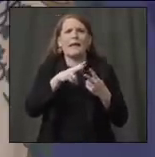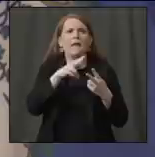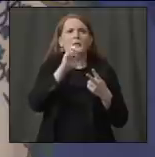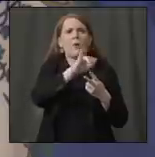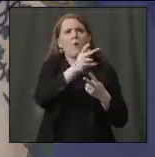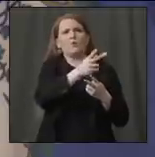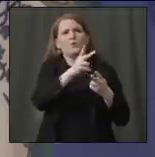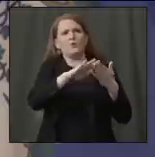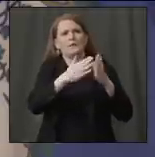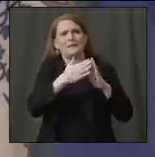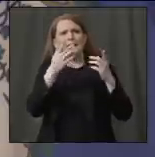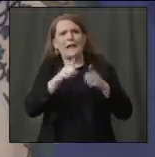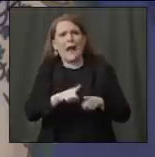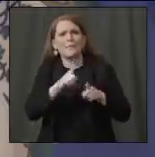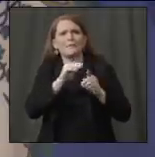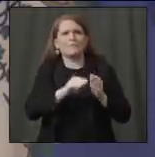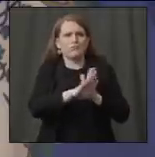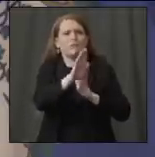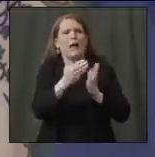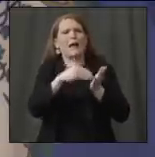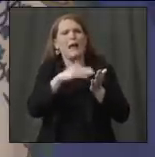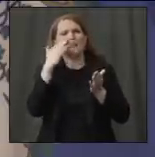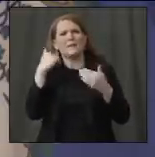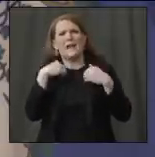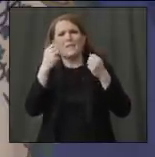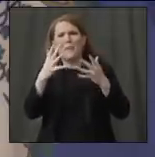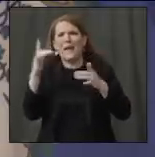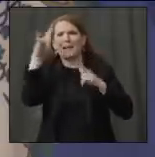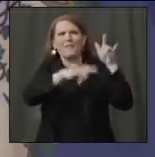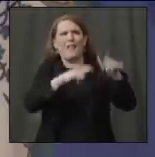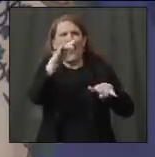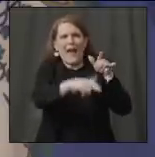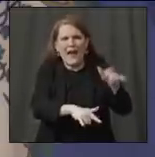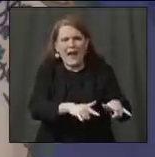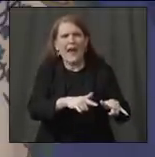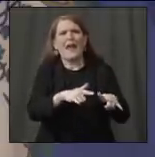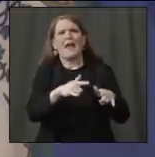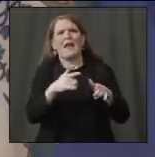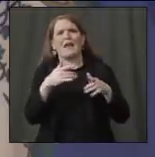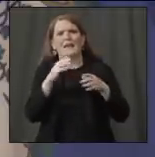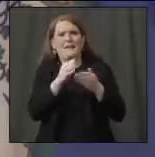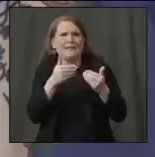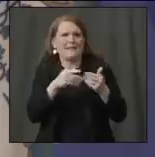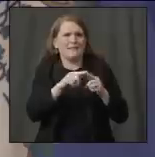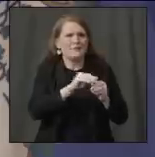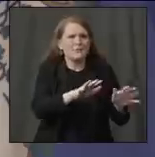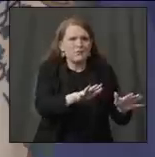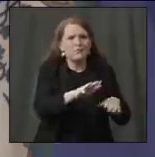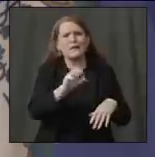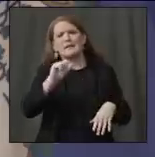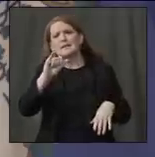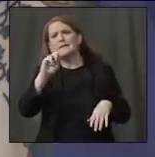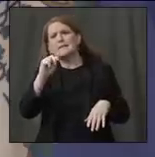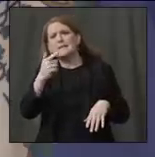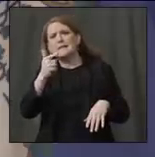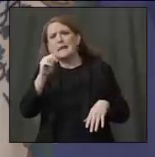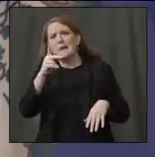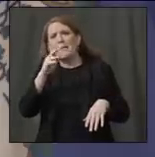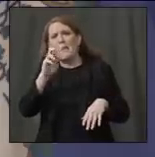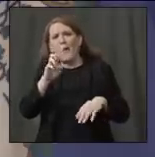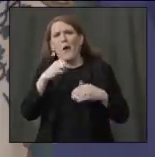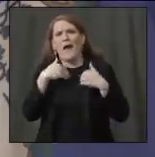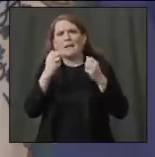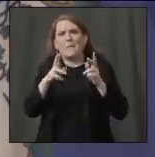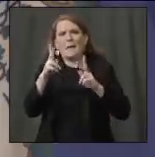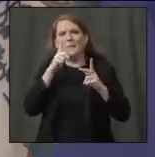So it just reminds you over in this part of the world, to the degree to which we can slow up a lot of travel, it'll make a difference for the long